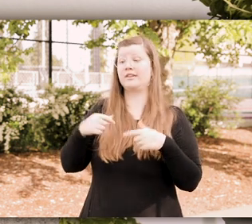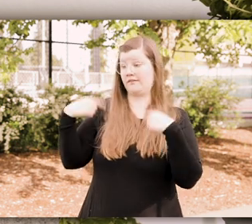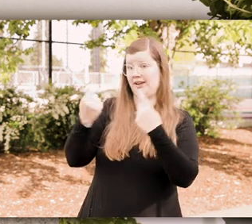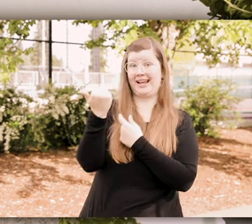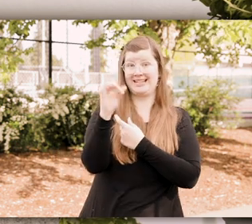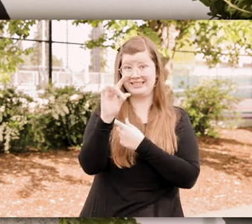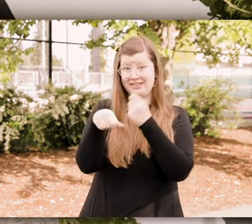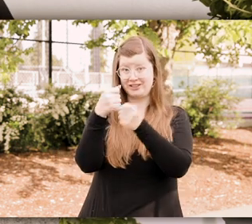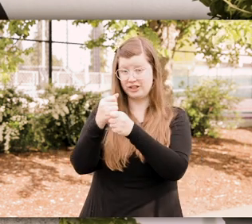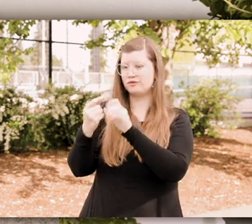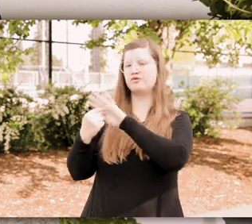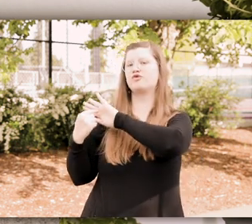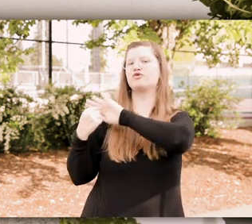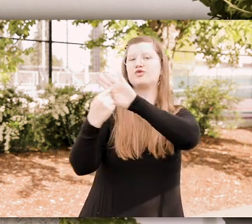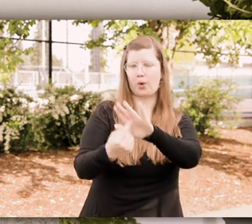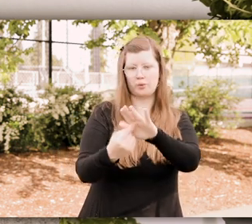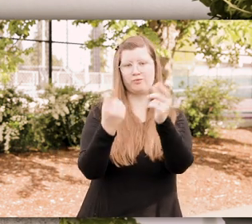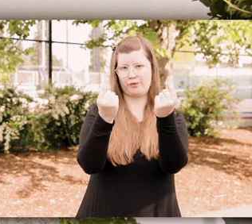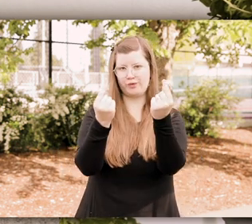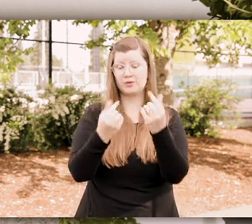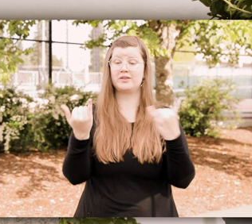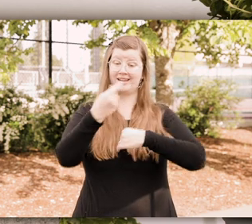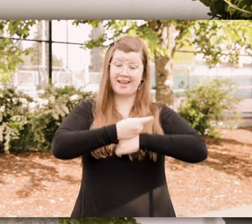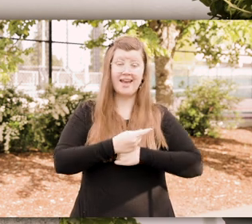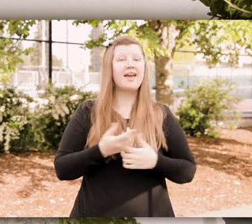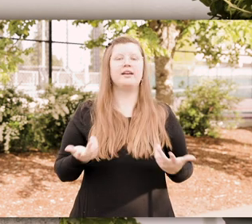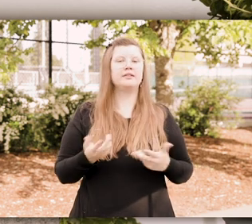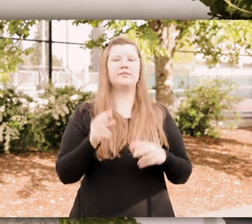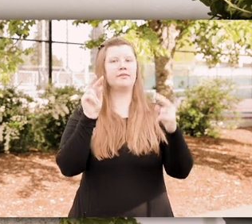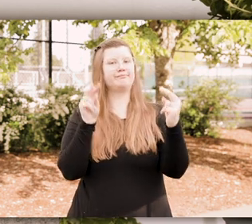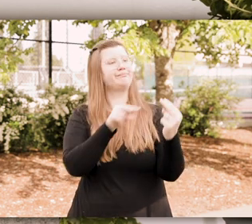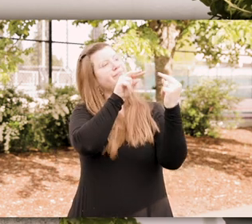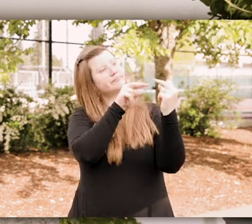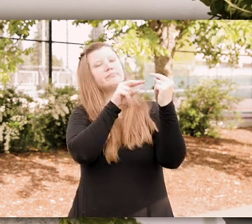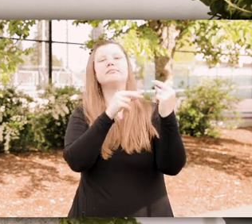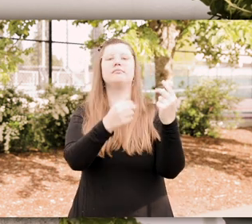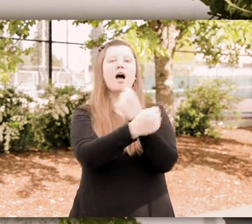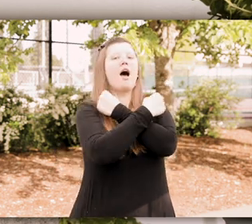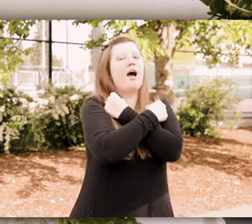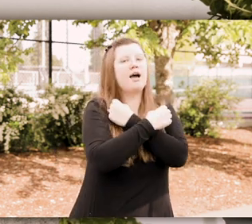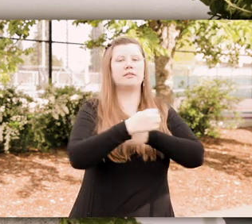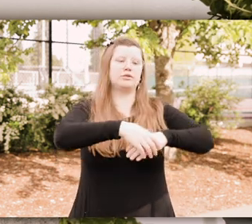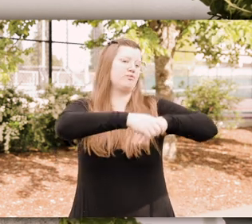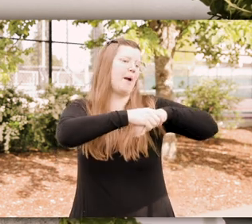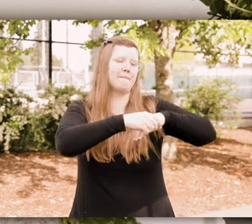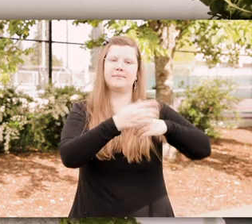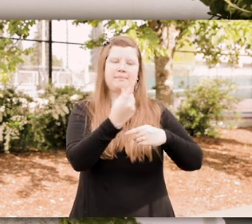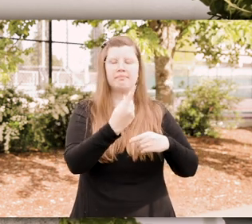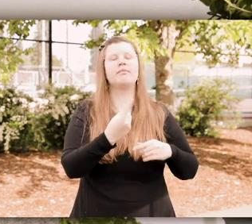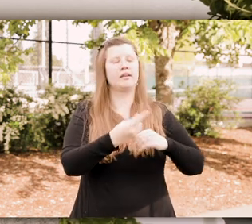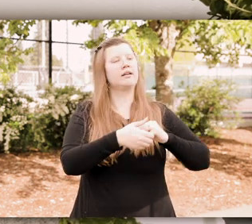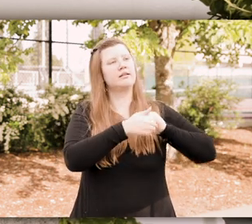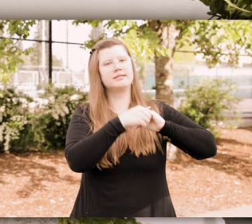give them a hug or grab them by the hand, and say, thank you so very much for everything